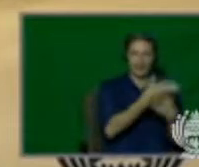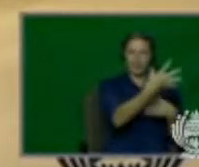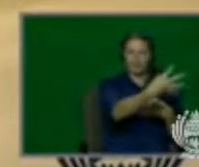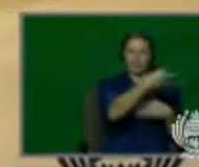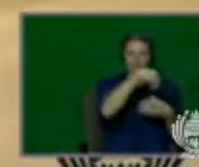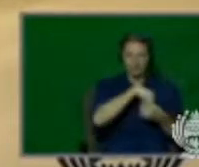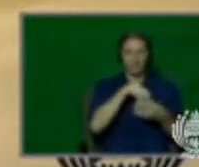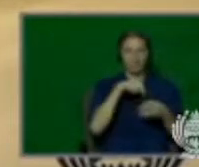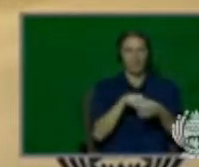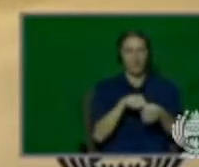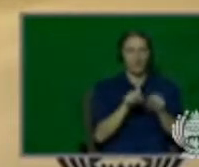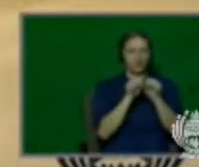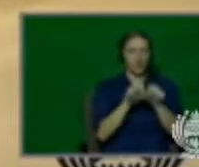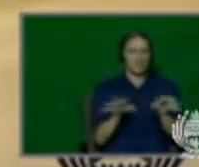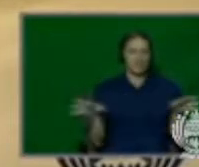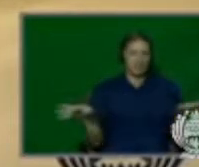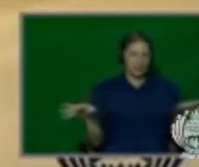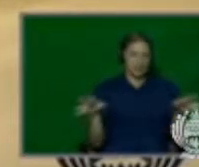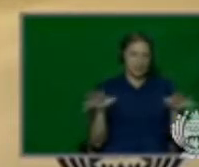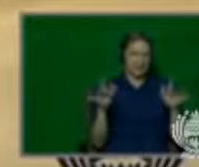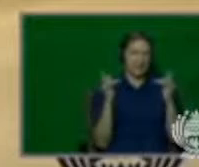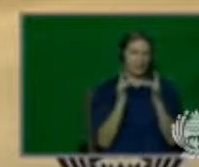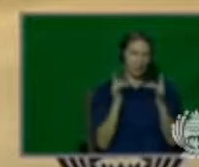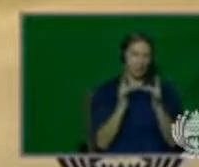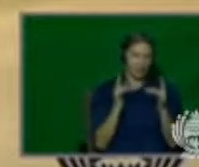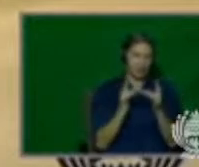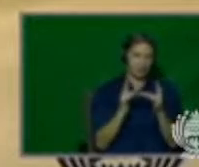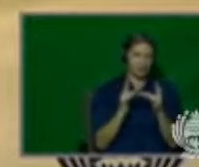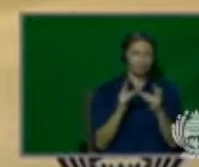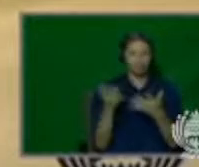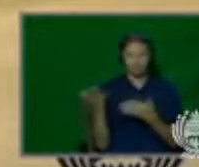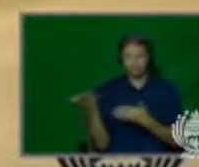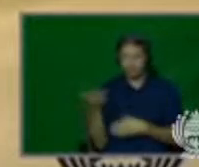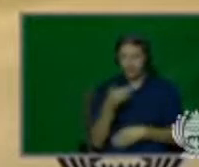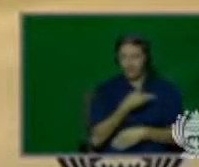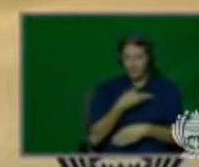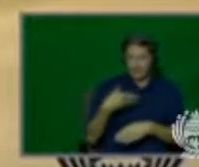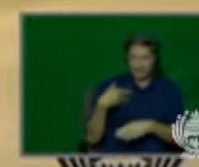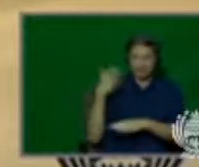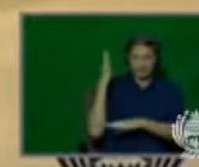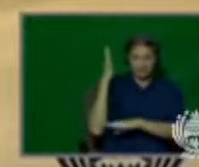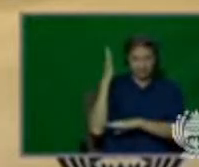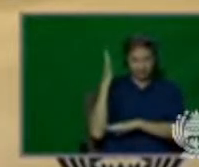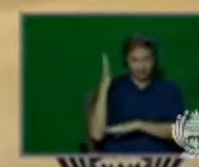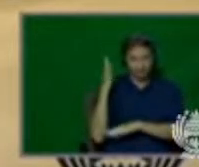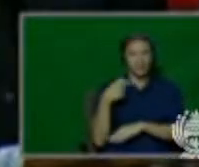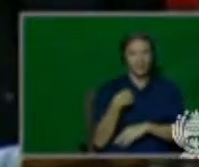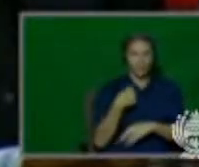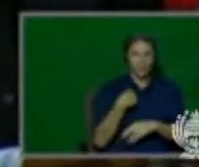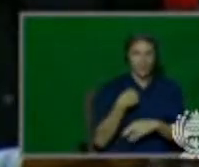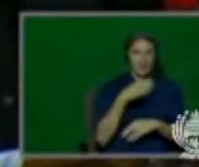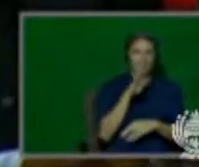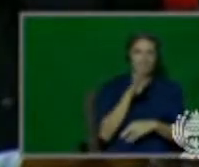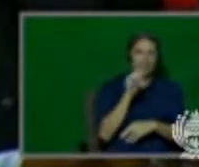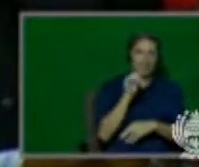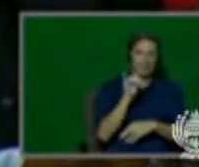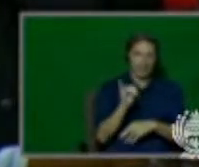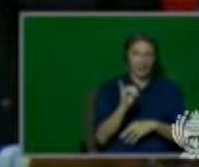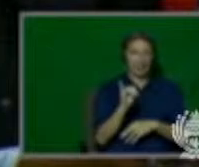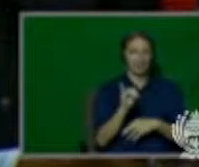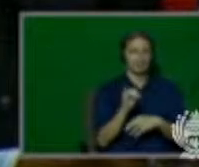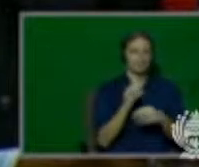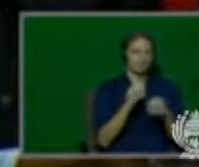transmission network. Madam Speaker, we have reconfigured the BFI, the budget for infrastructure facility, to